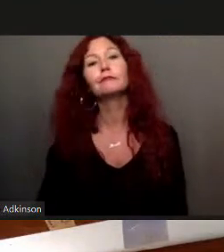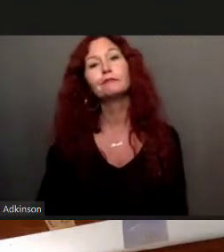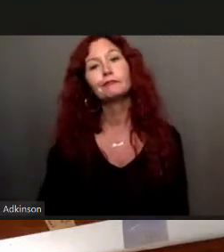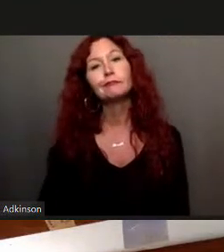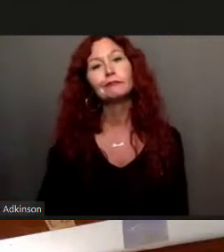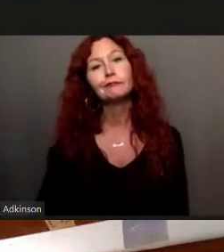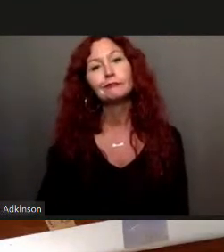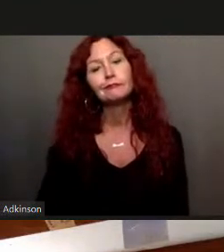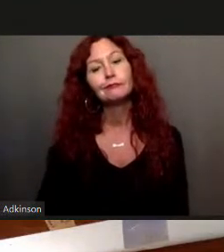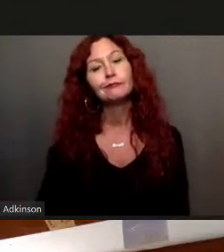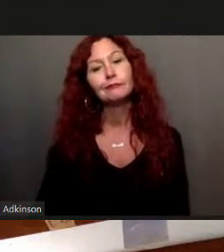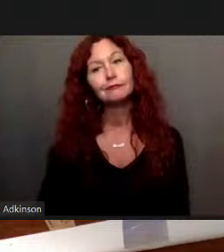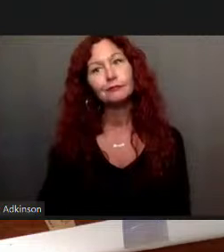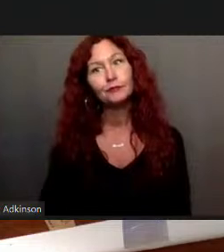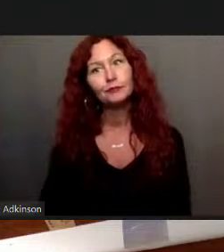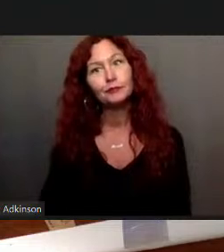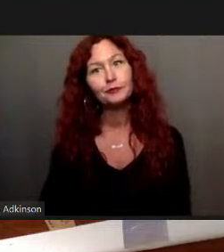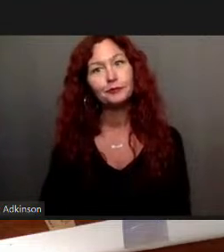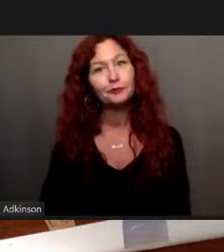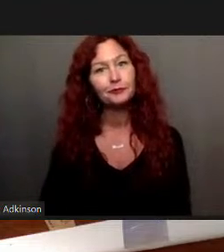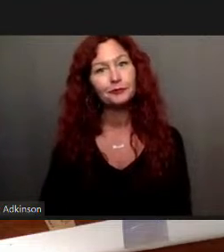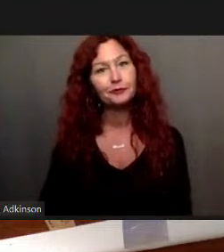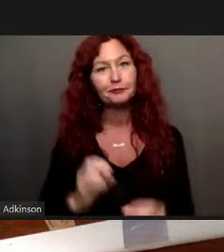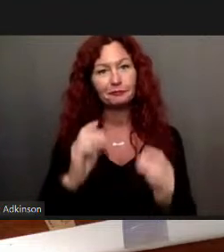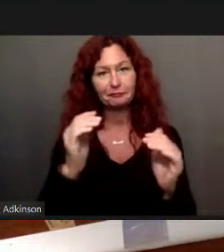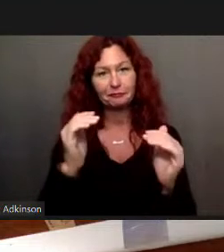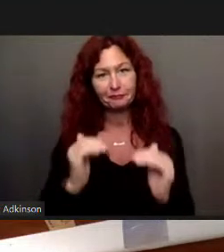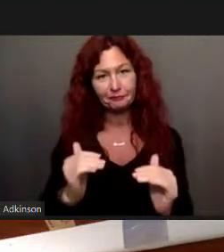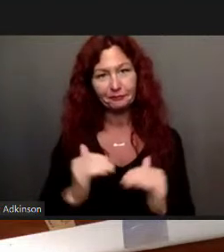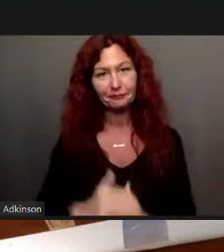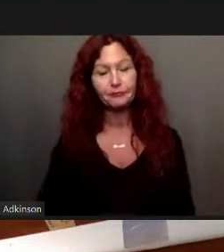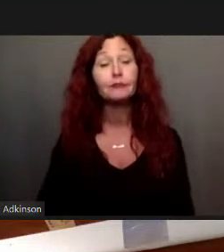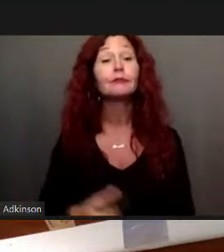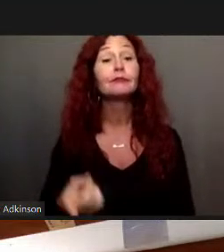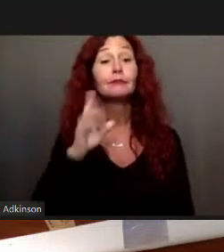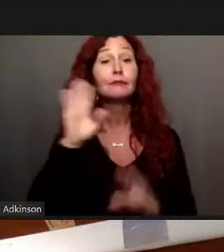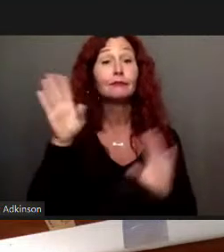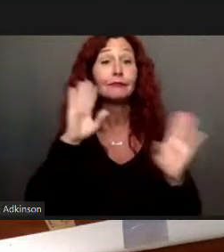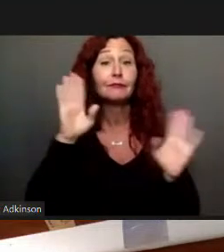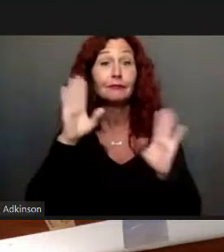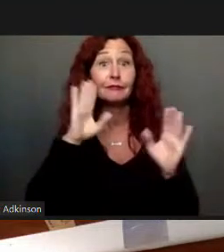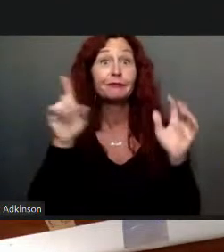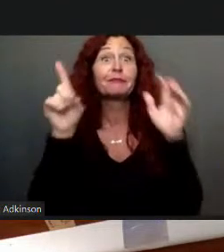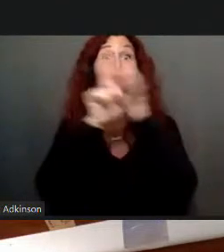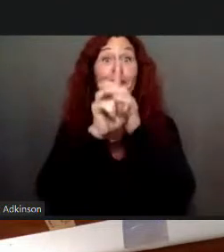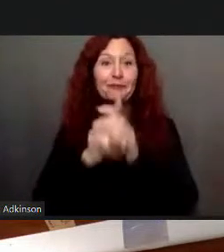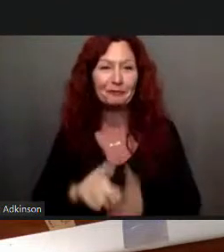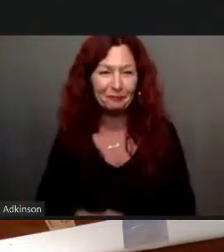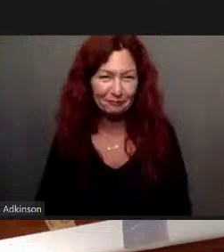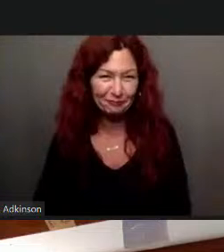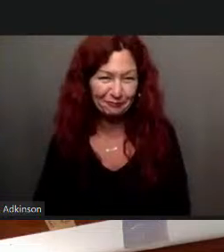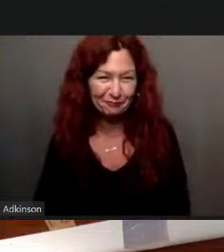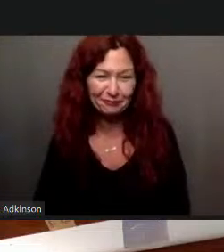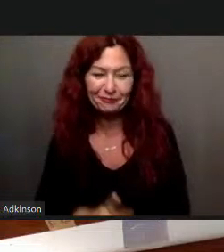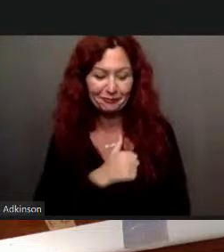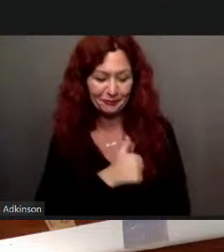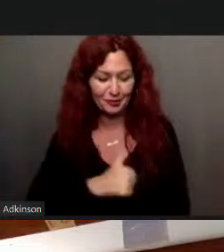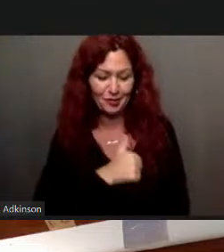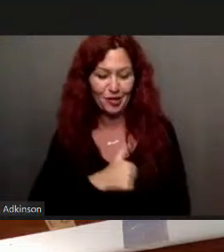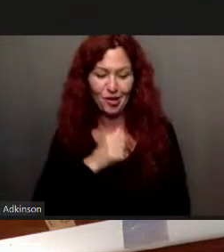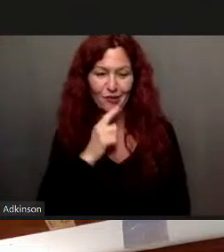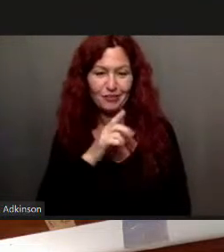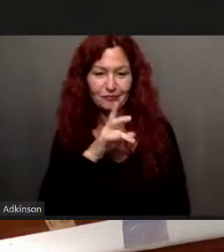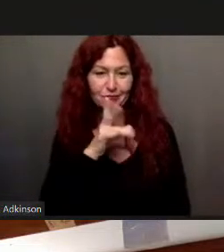All right, we'll move on then. We'll come back. Hey, here I am. Here I am. Okay. I was on mute. Sorry about